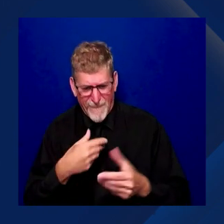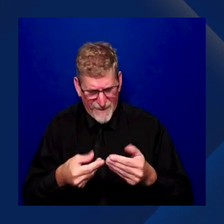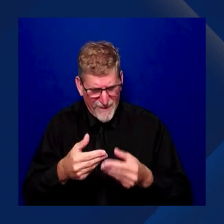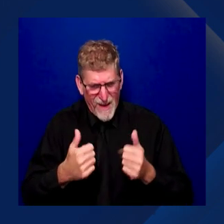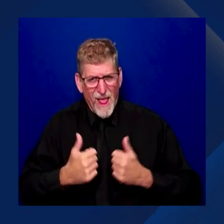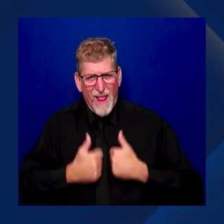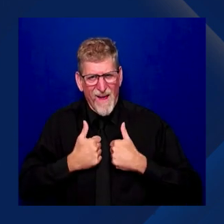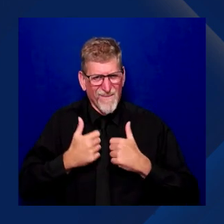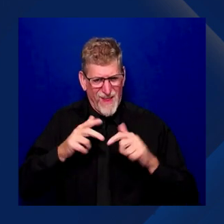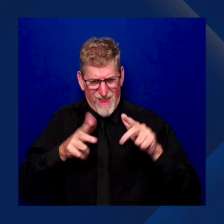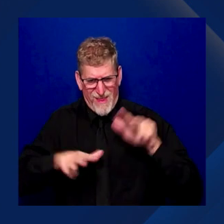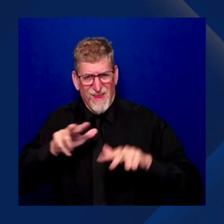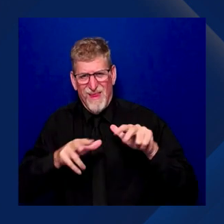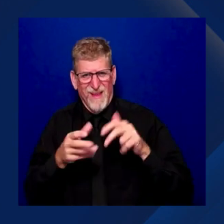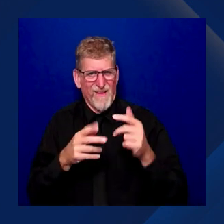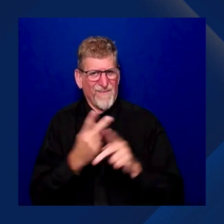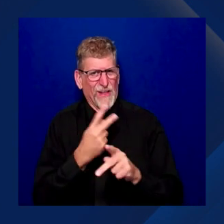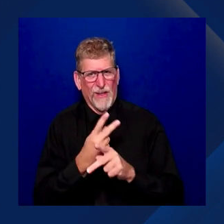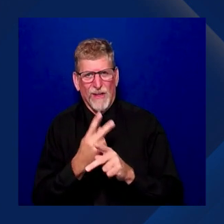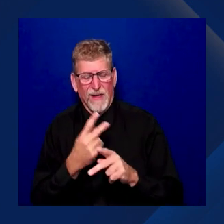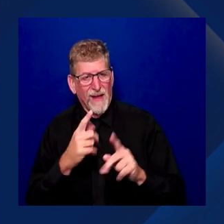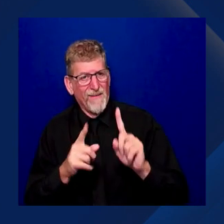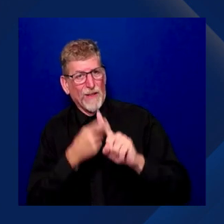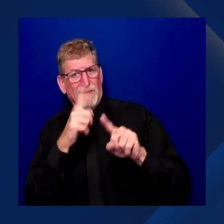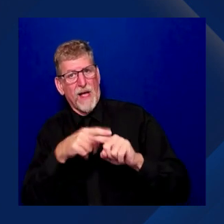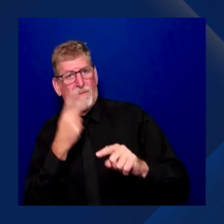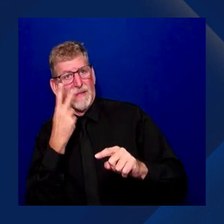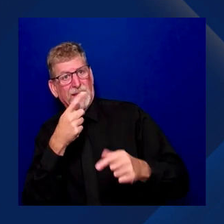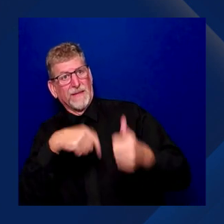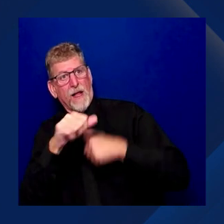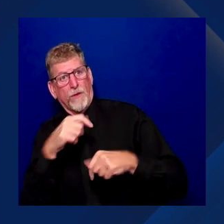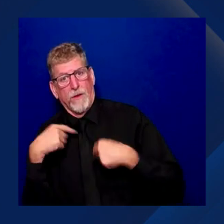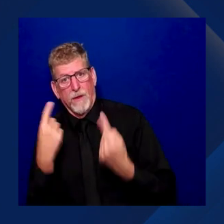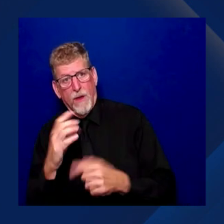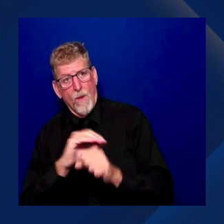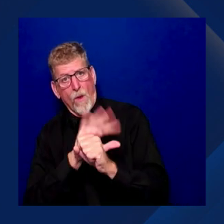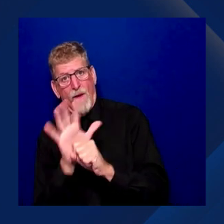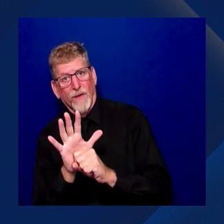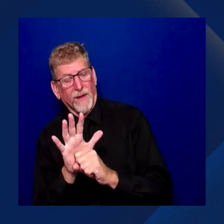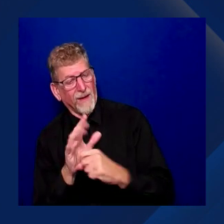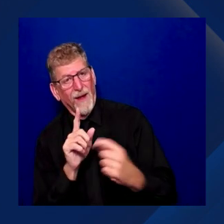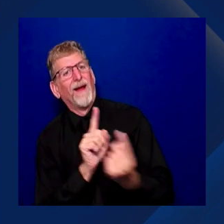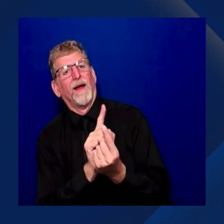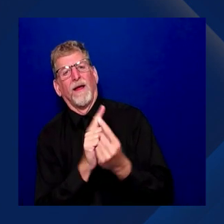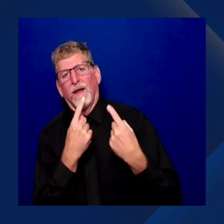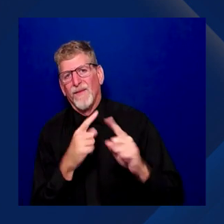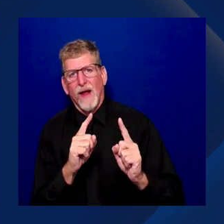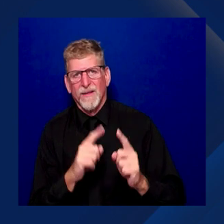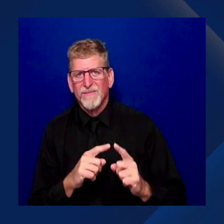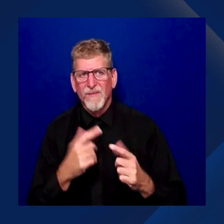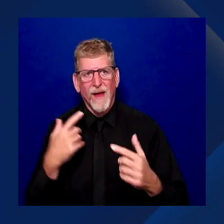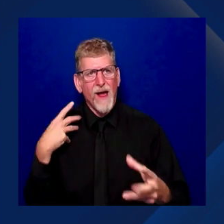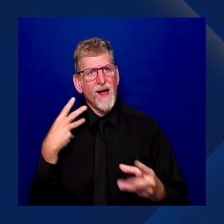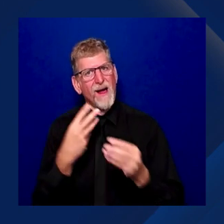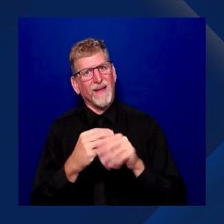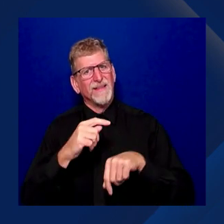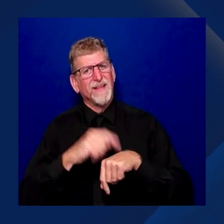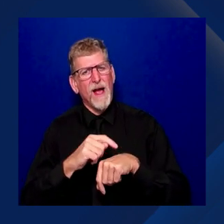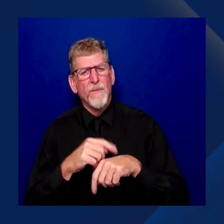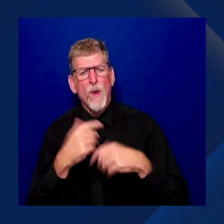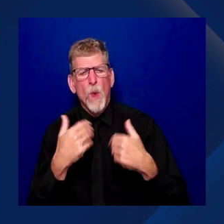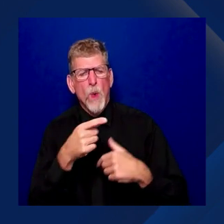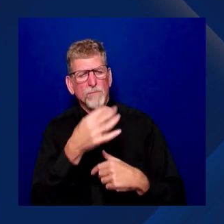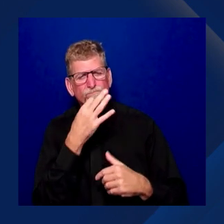out. But and so some time has passed, but your leadership on this issue has remained constant. Mm.